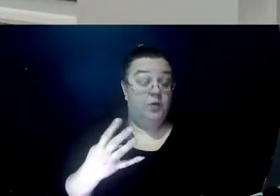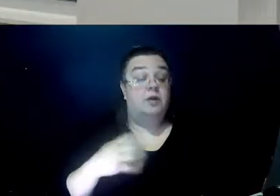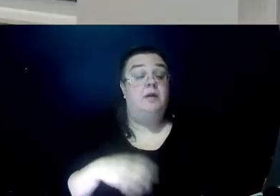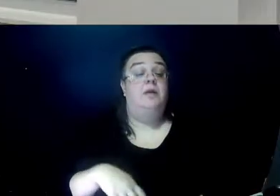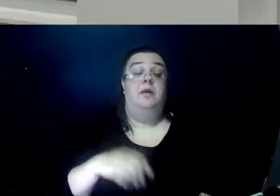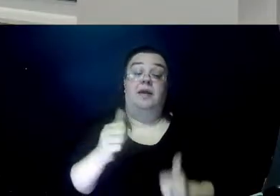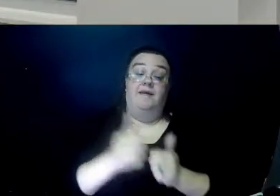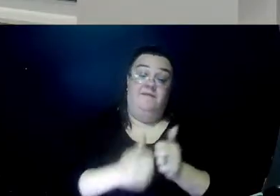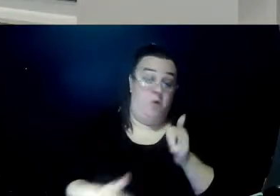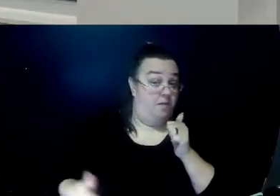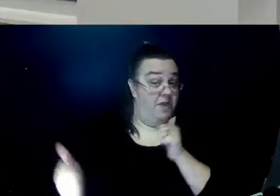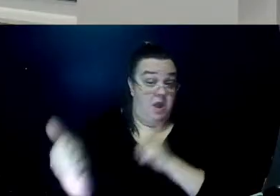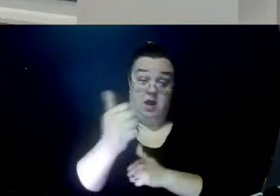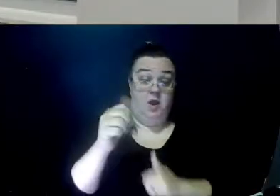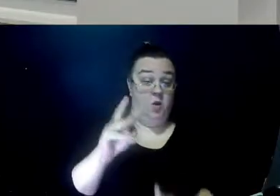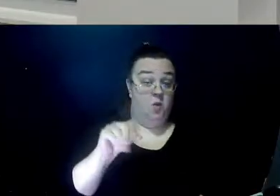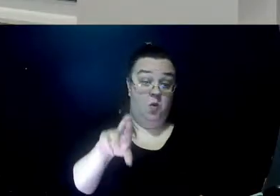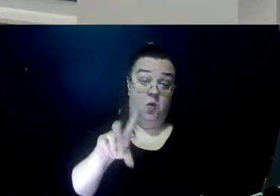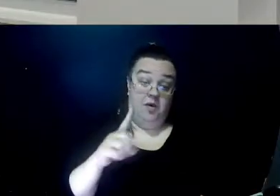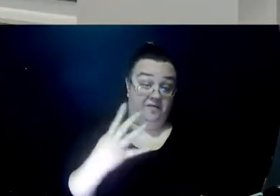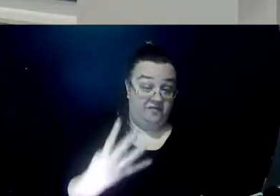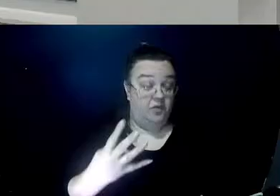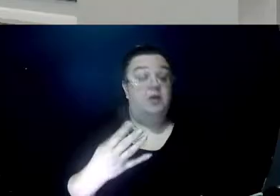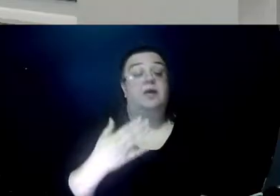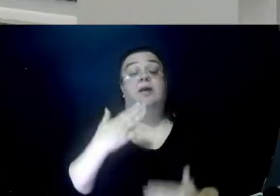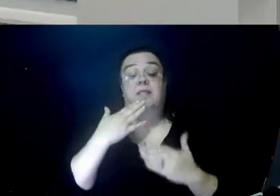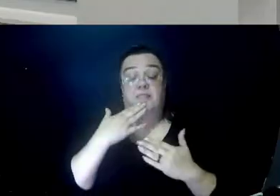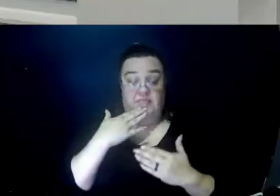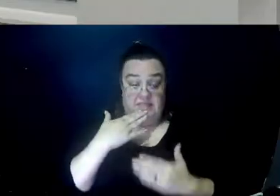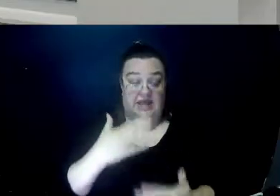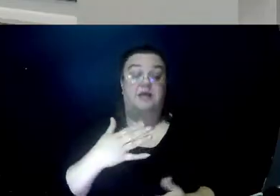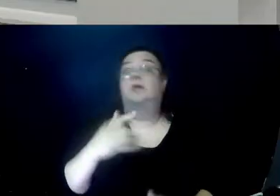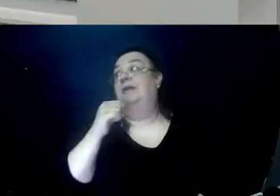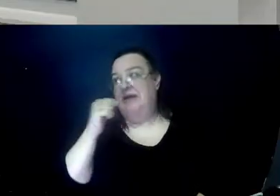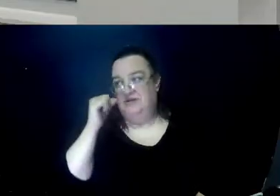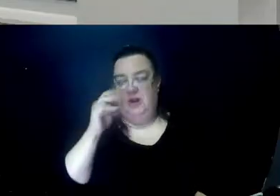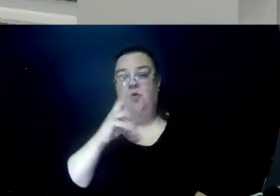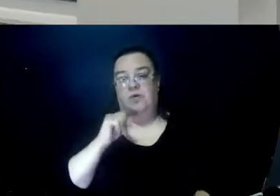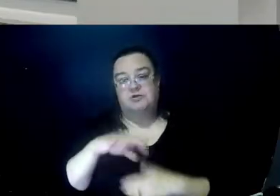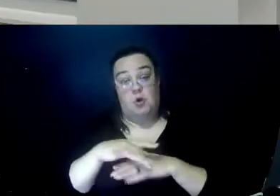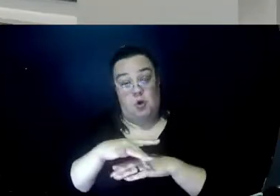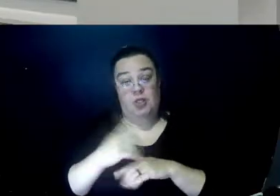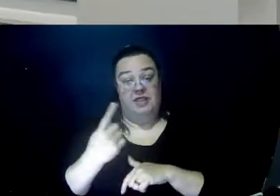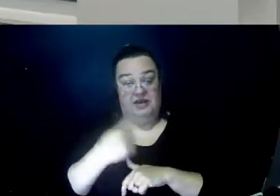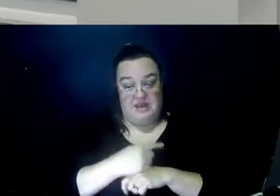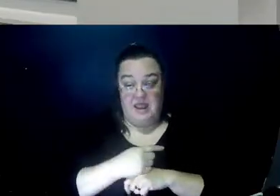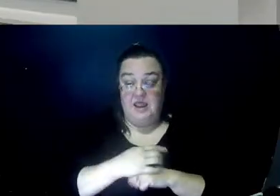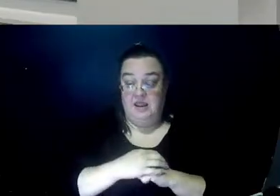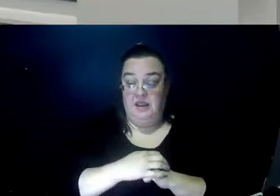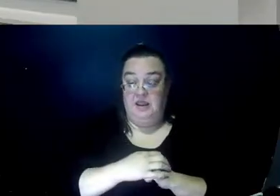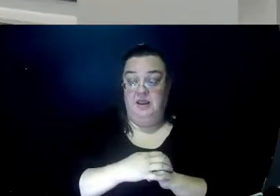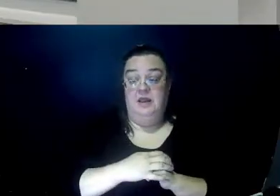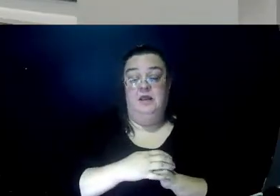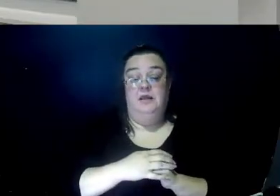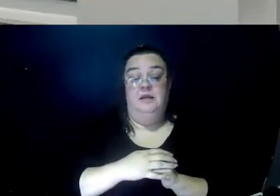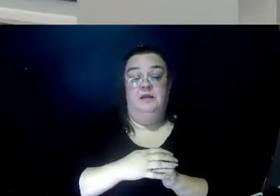Far beyond Ward 4. Thank you. Yesterday was Earth Day. The